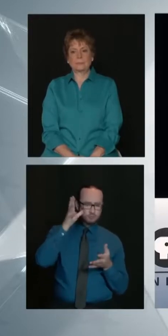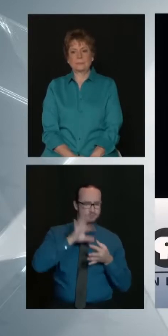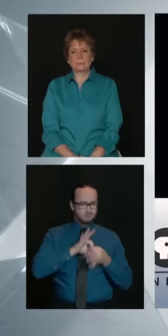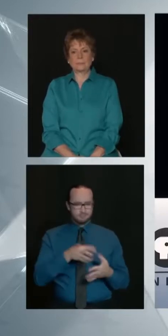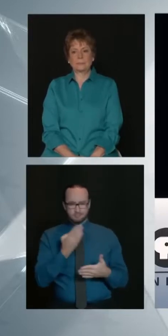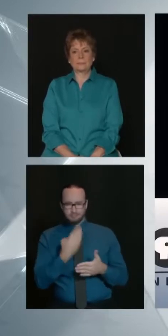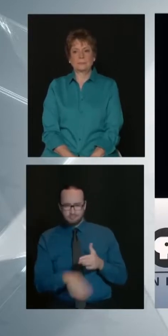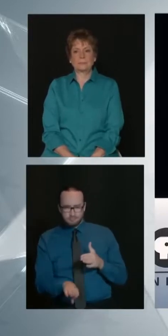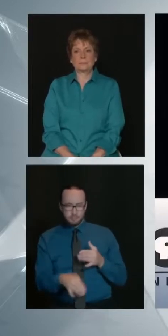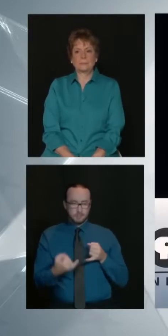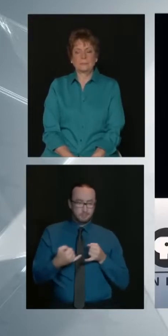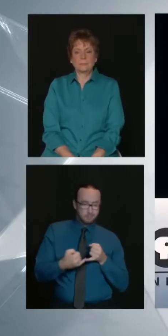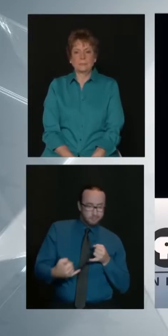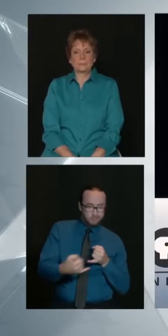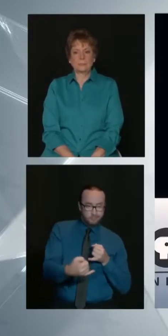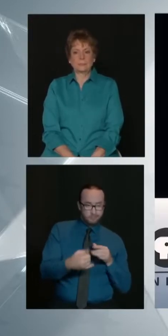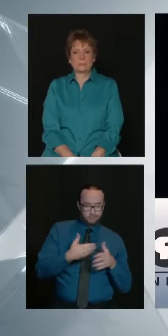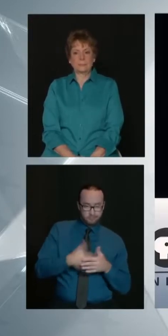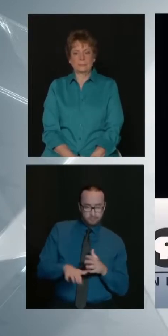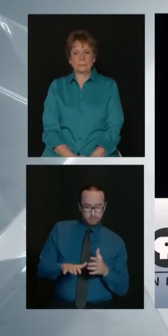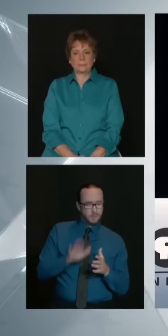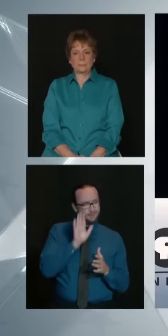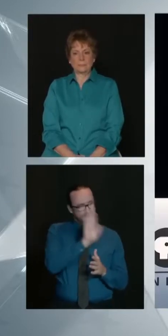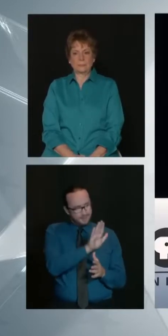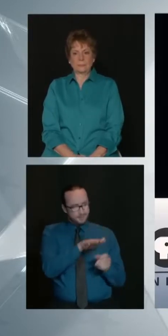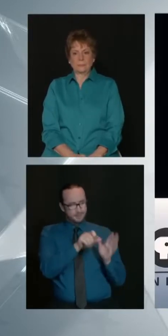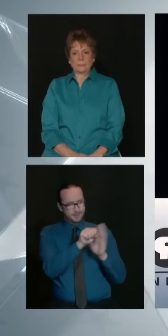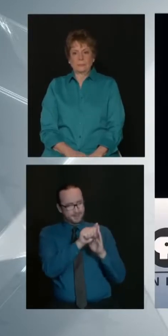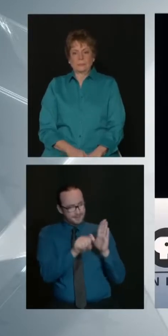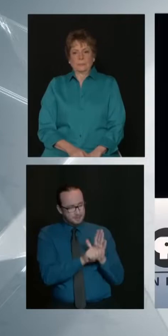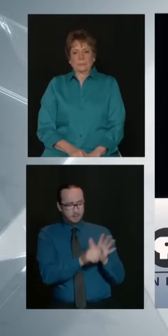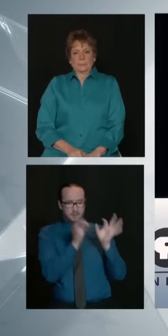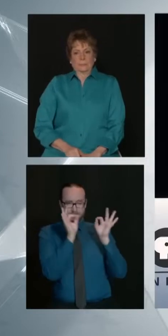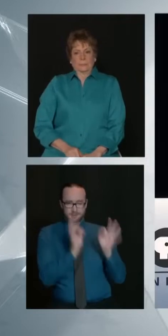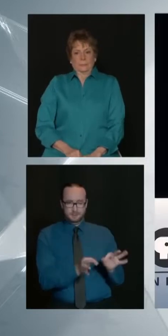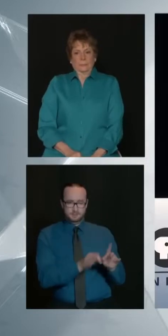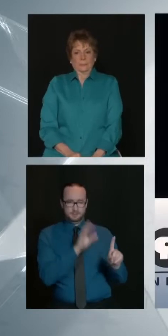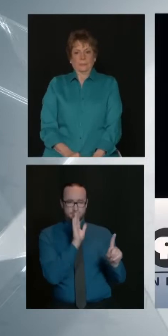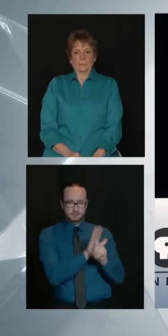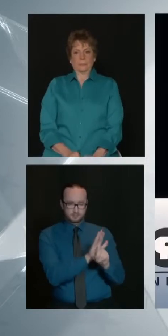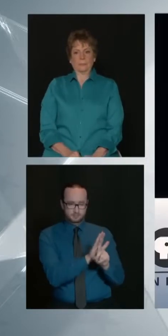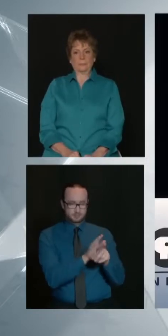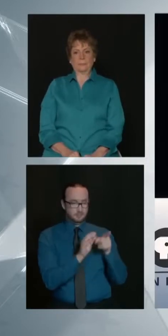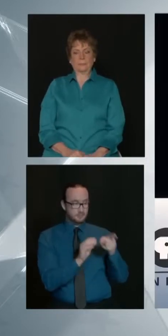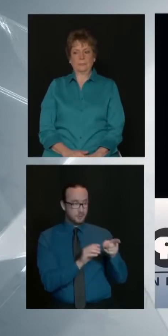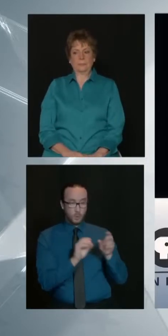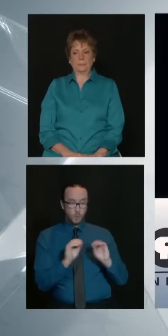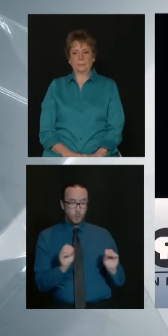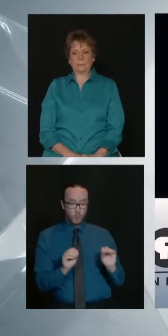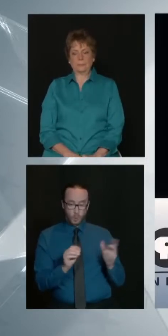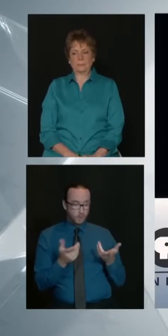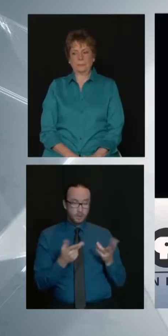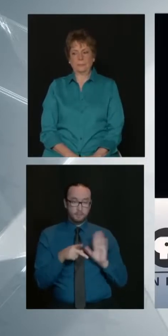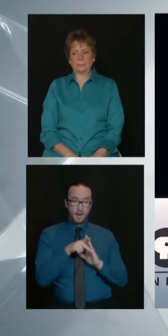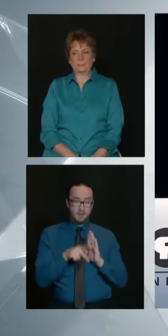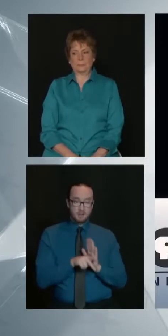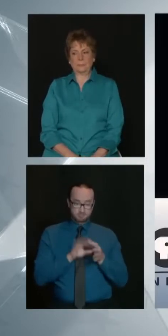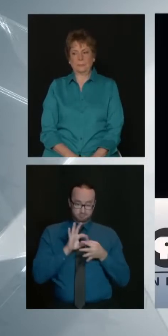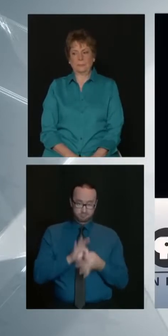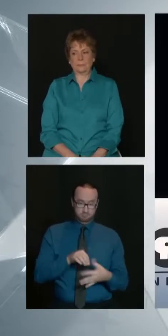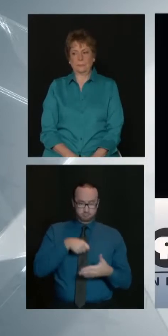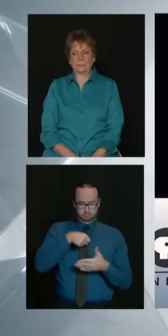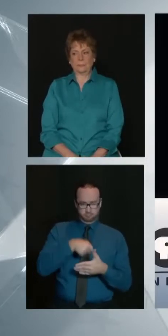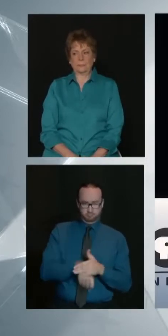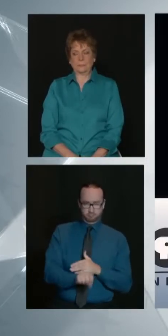his policy would allow. Unlimited abortion up until the moment of birth. He still can't articulate a clear limit. I believe in limits. Arizona has said 15 weeks